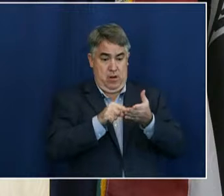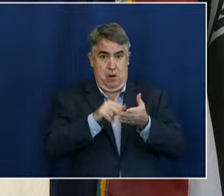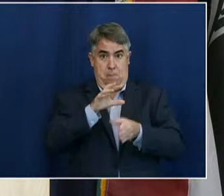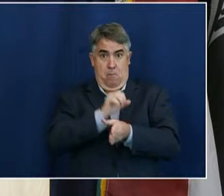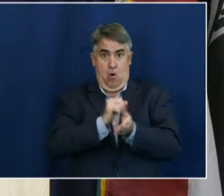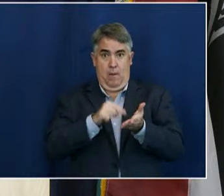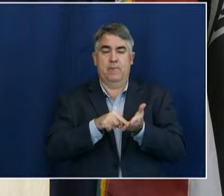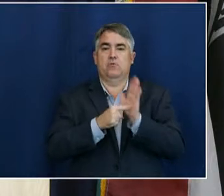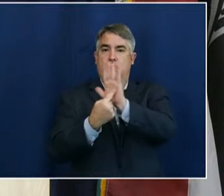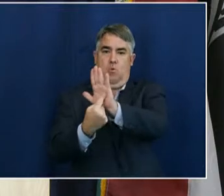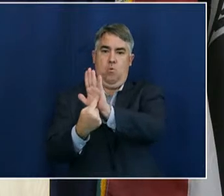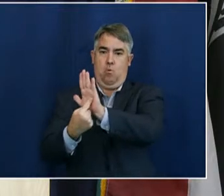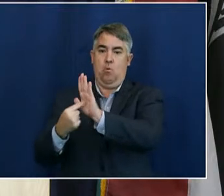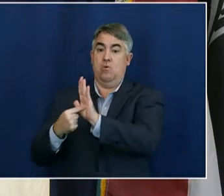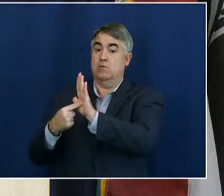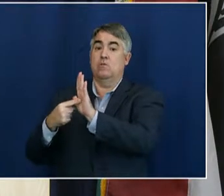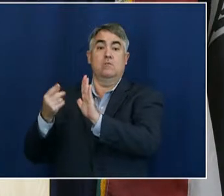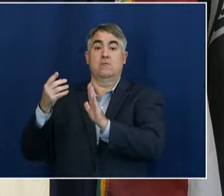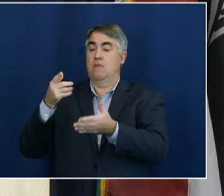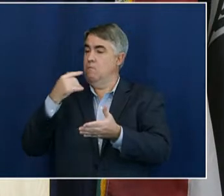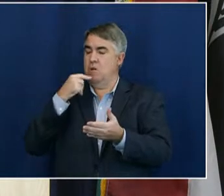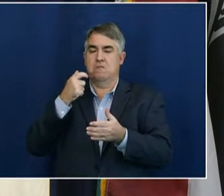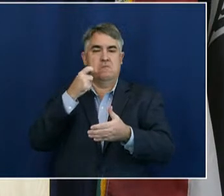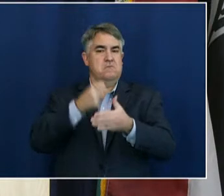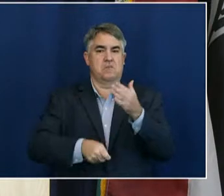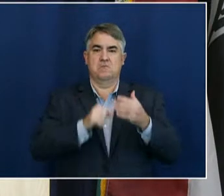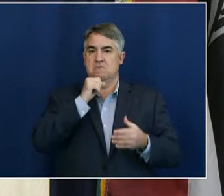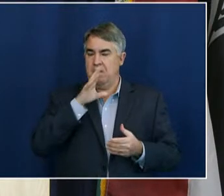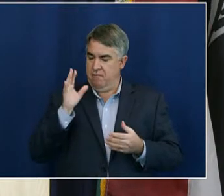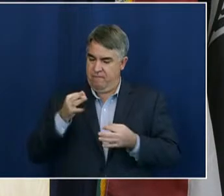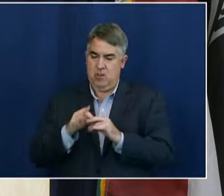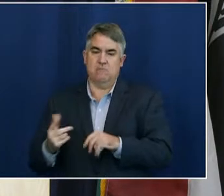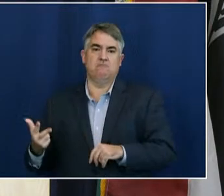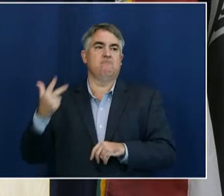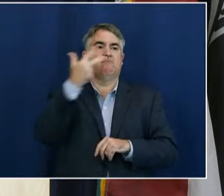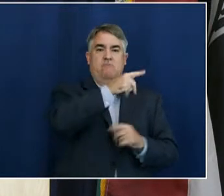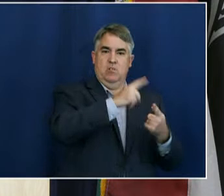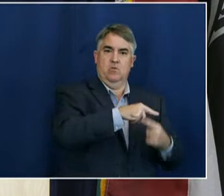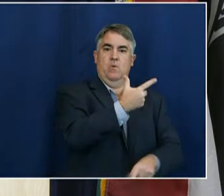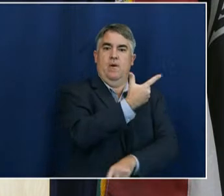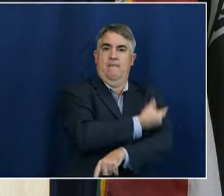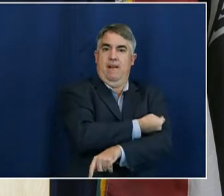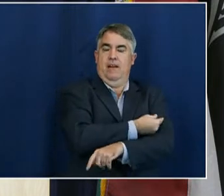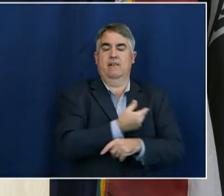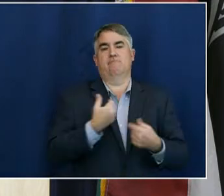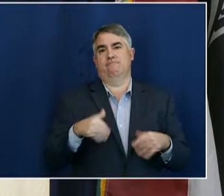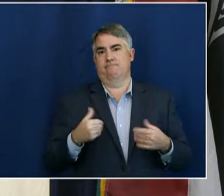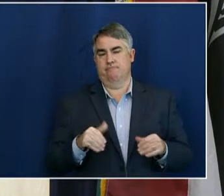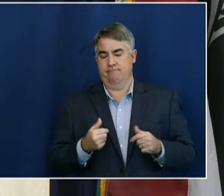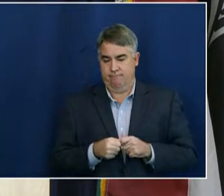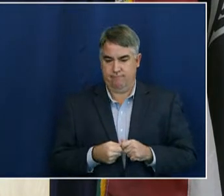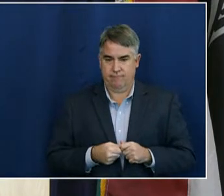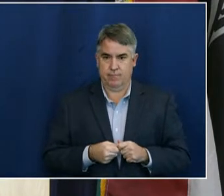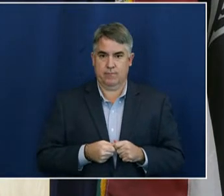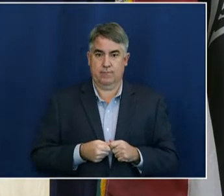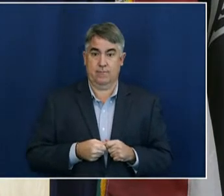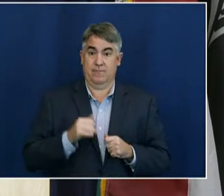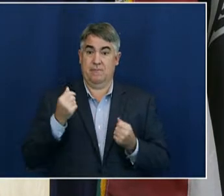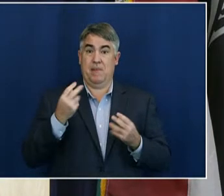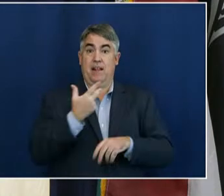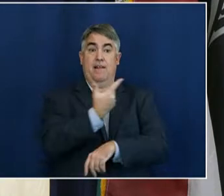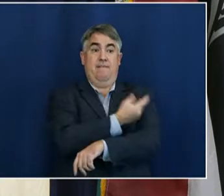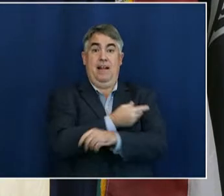fare free to your appointment and then back home on the day of your appointment. Many of our vaccination sites are